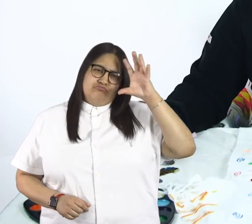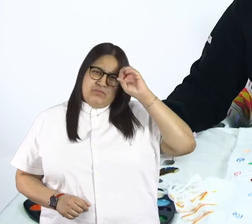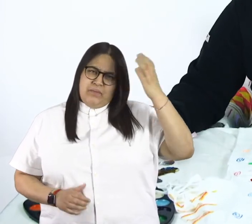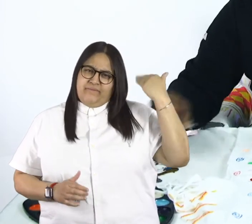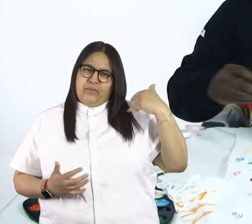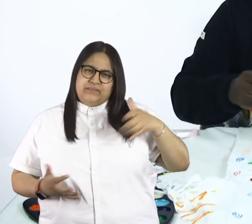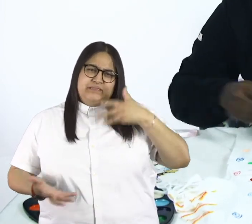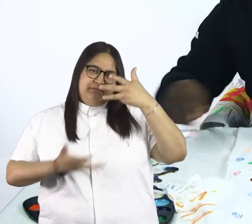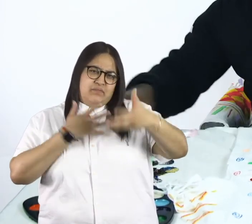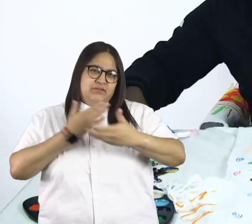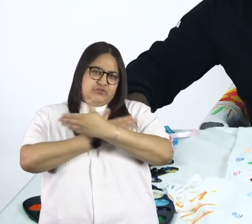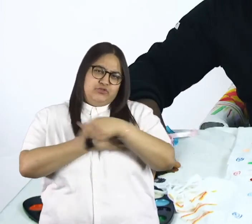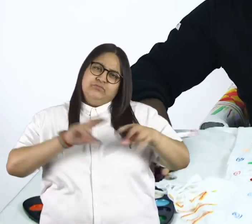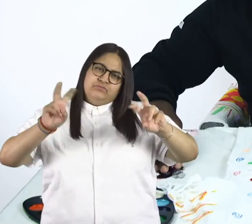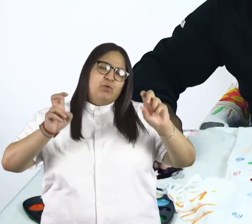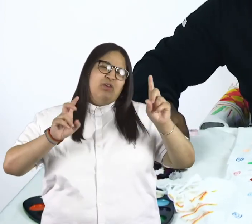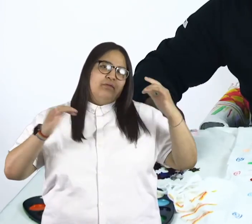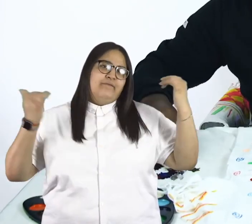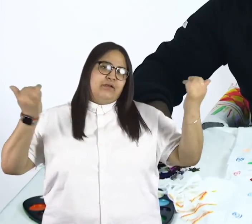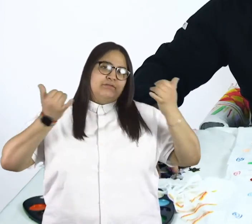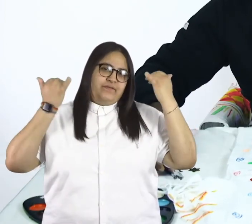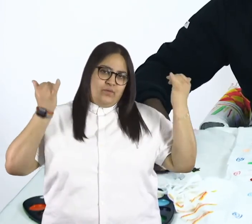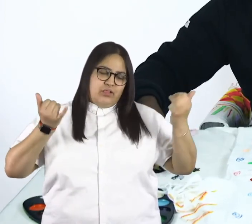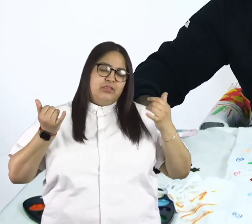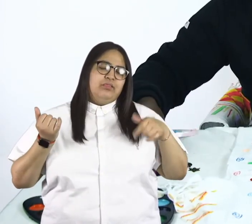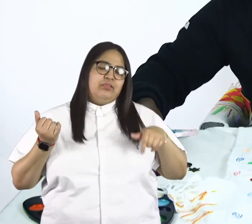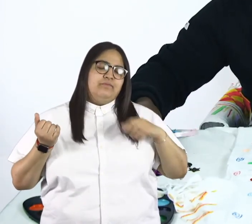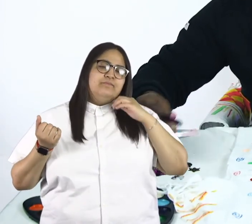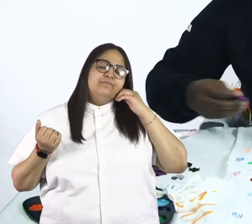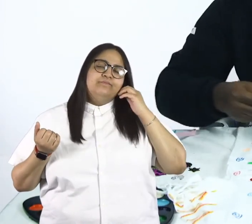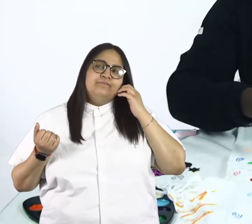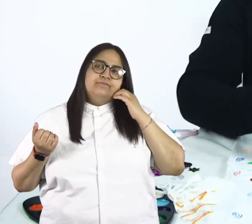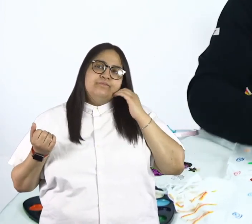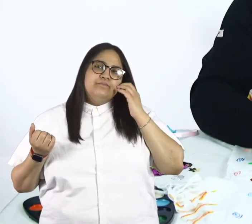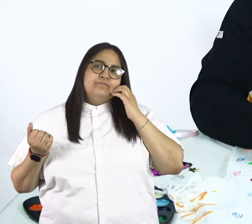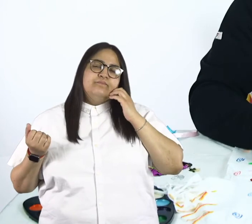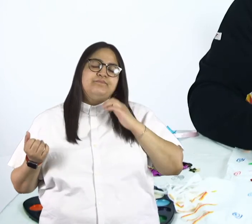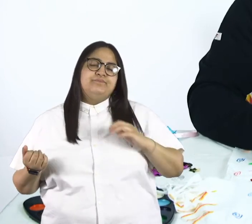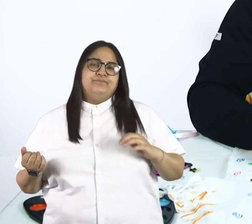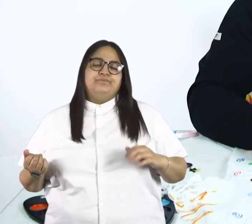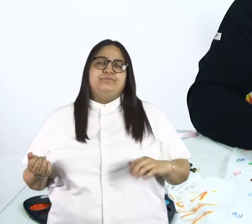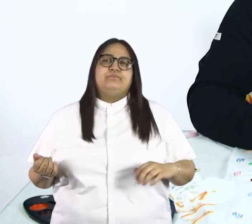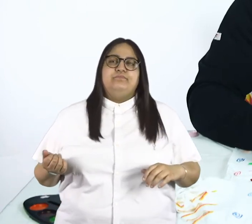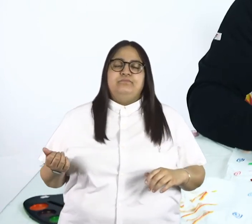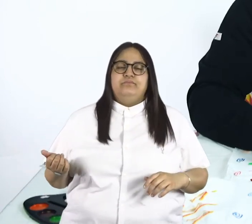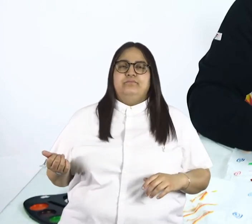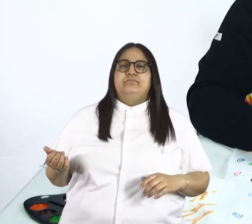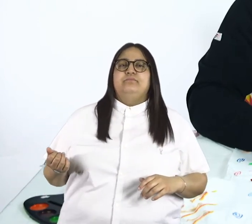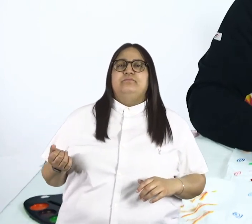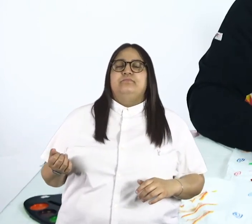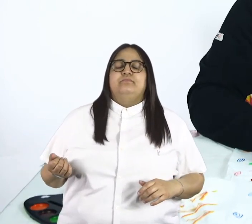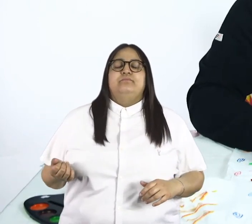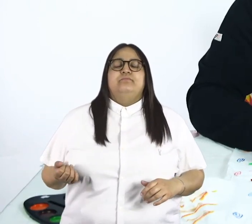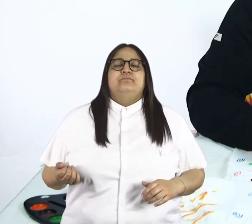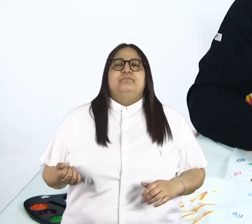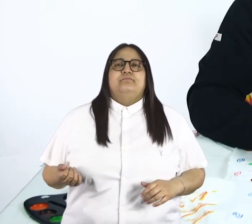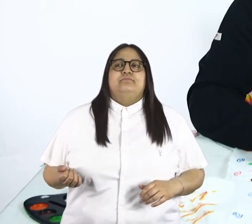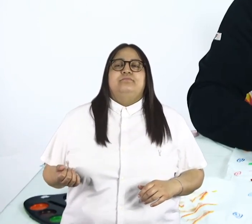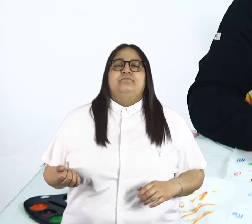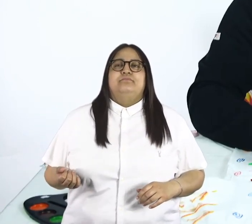festival. So with these particular 4 pieces, which you would receive if you've opted in to receive one of